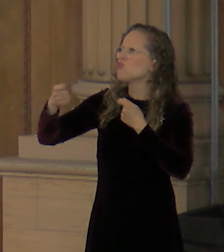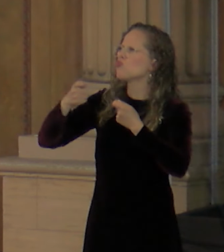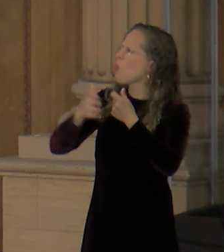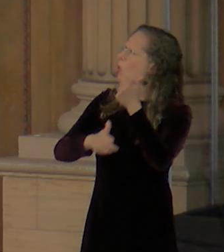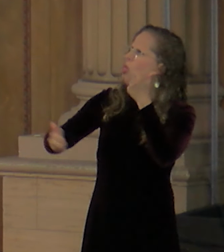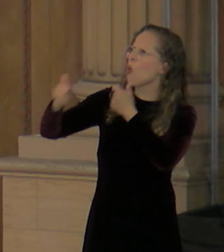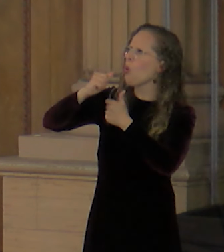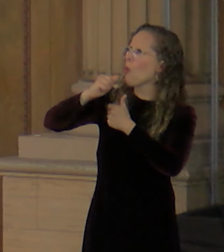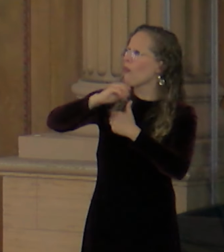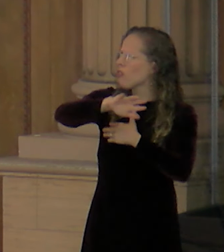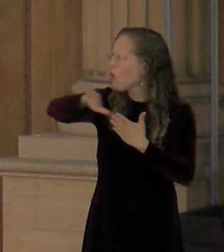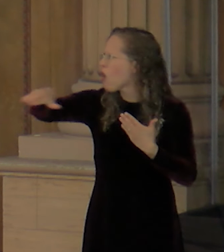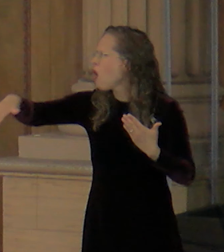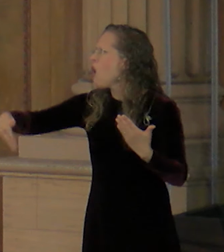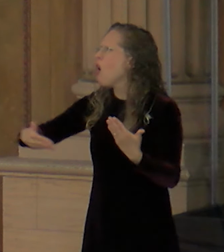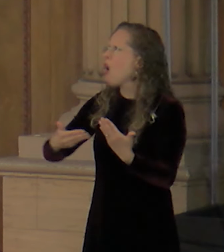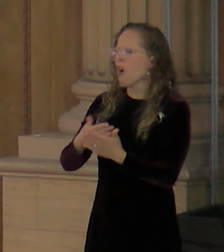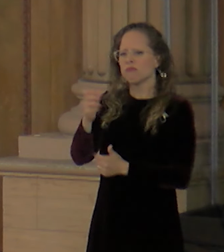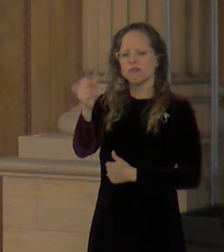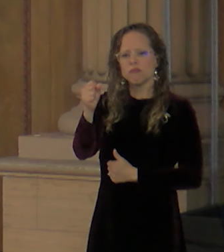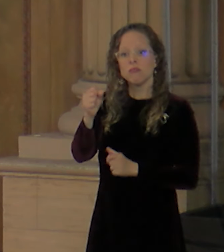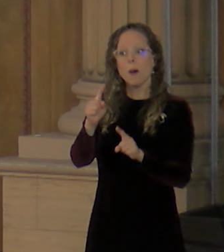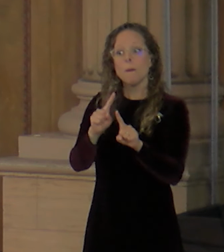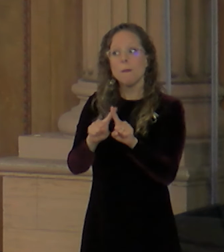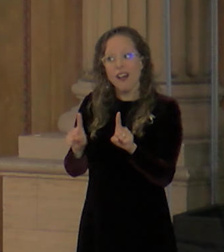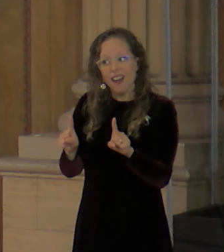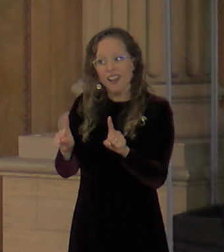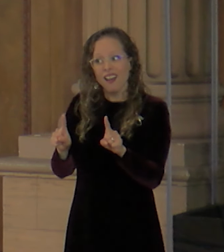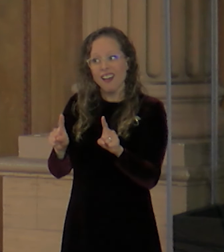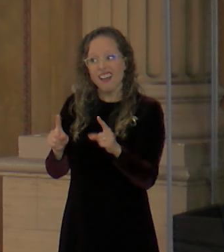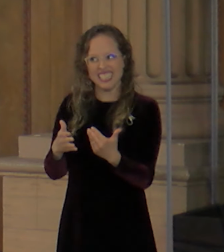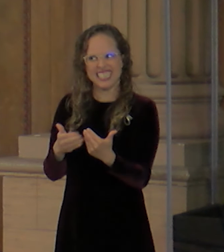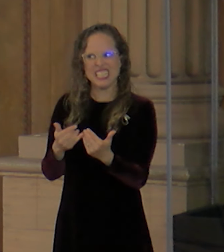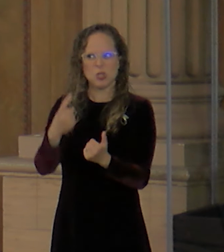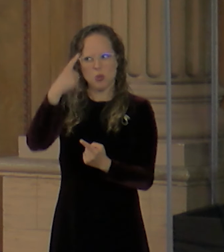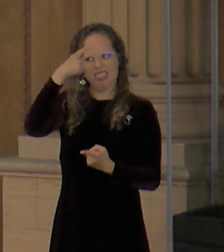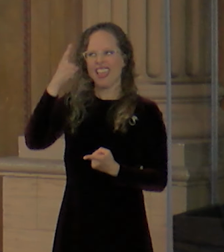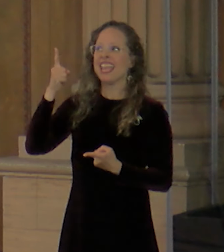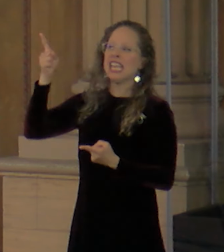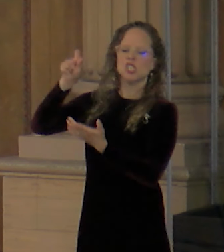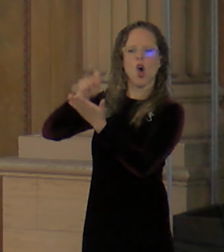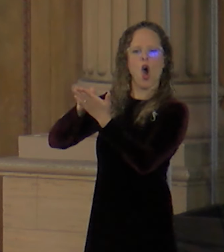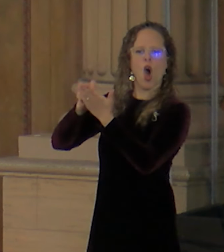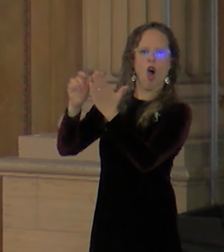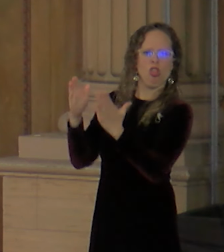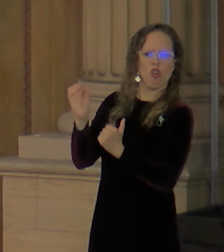everything. But let's not start for a second to think that God is the author of evil.